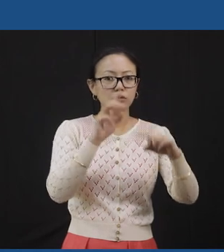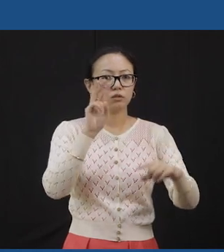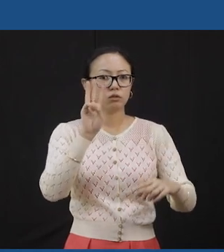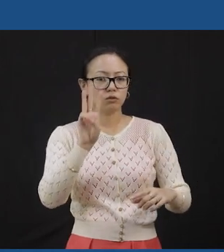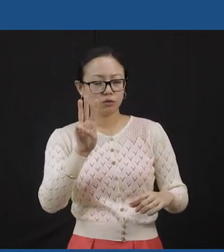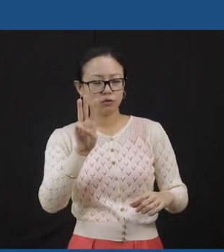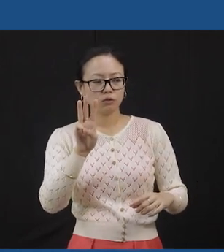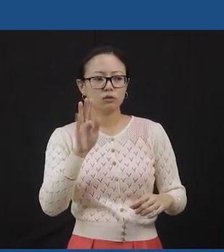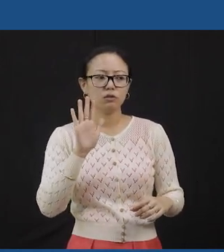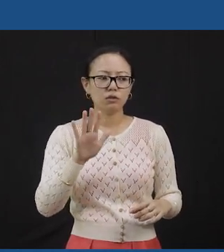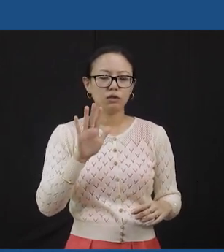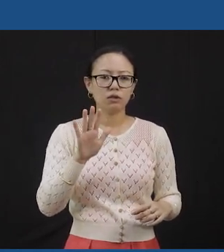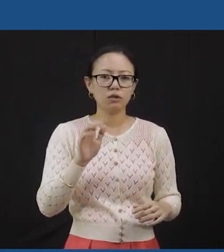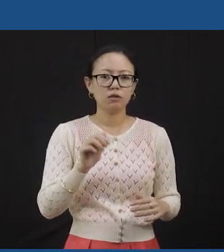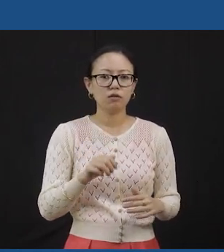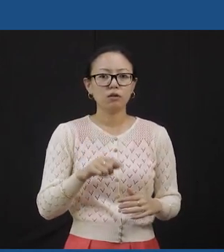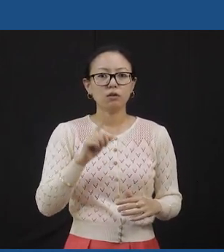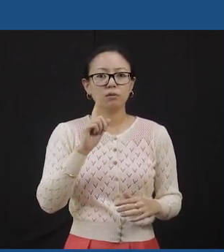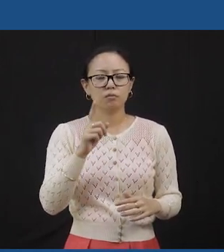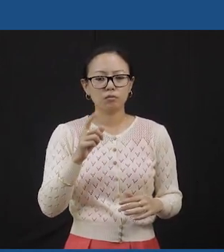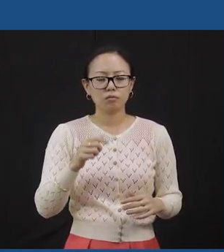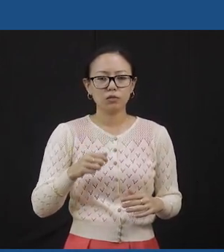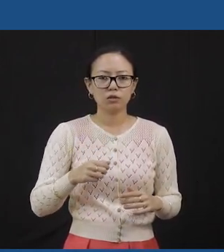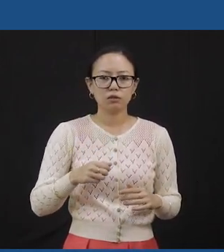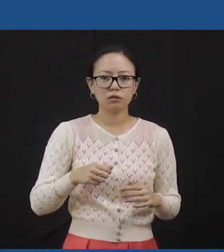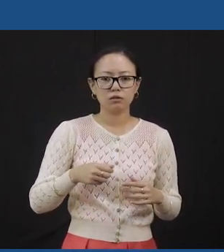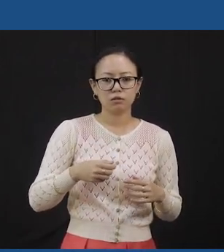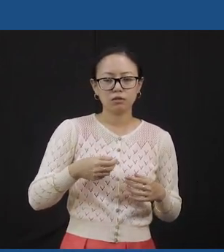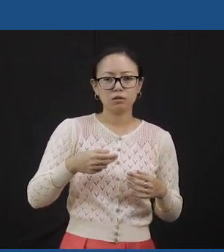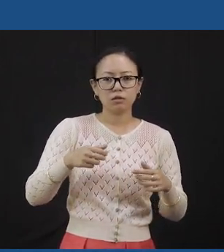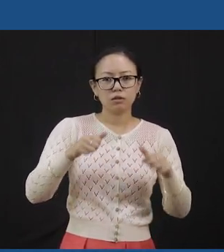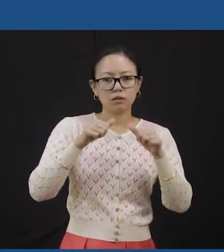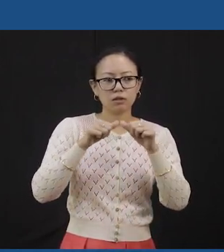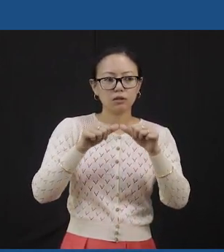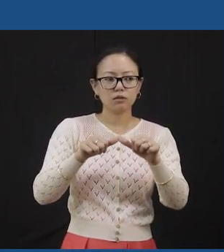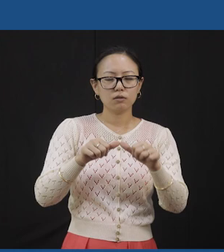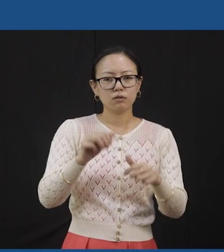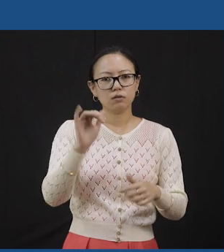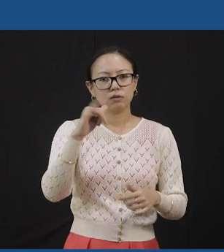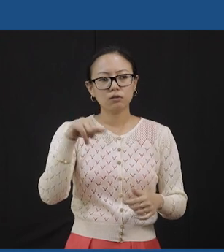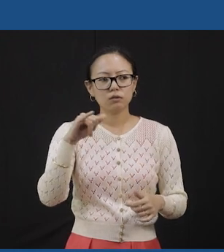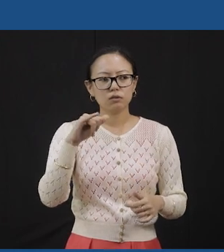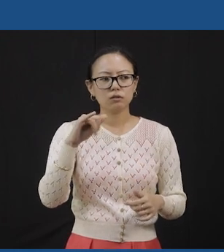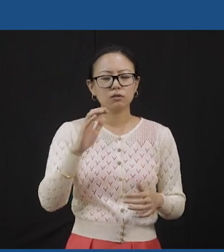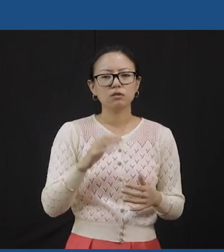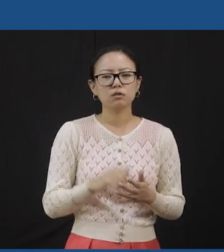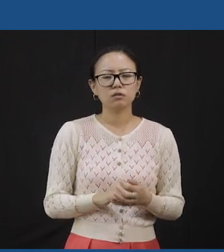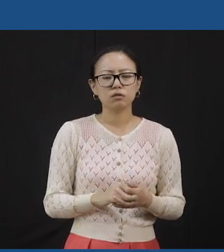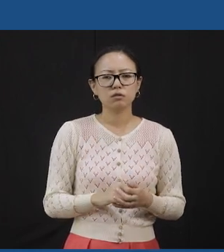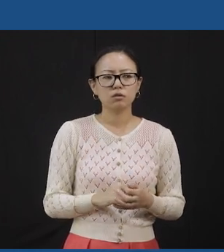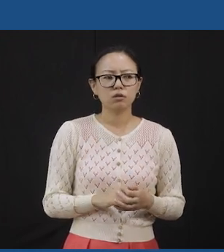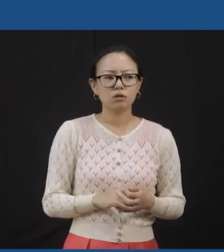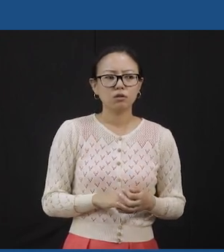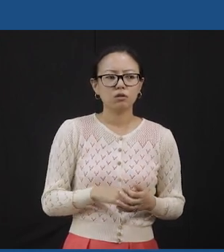1 on hand plus 3. So you got 4. 4 plus dash equal to 6. How do you get